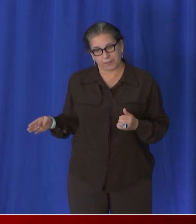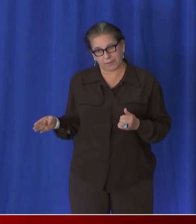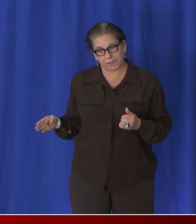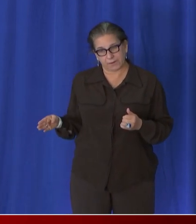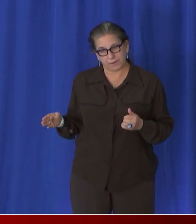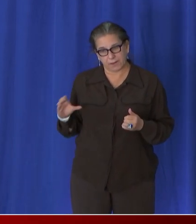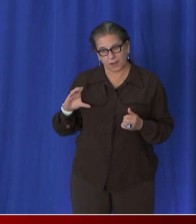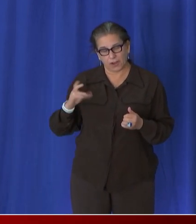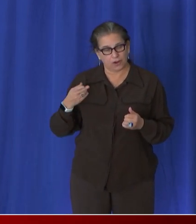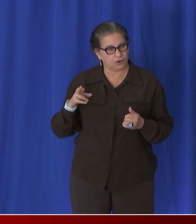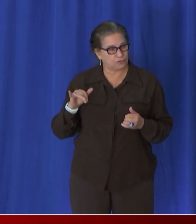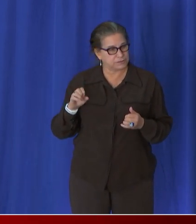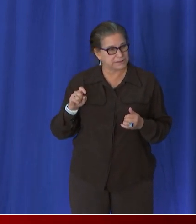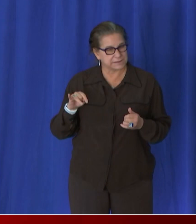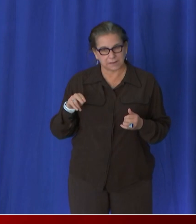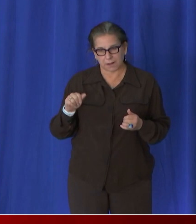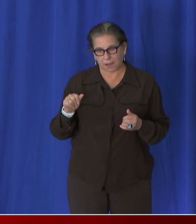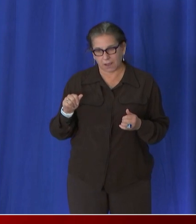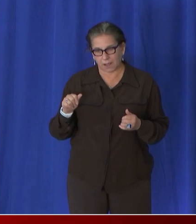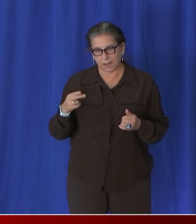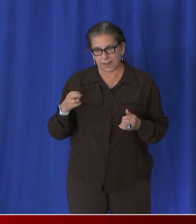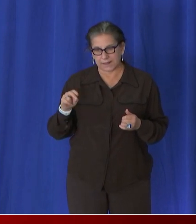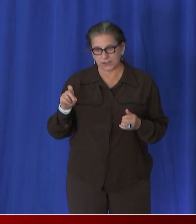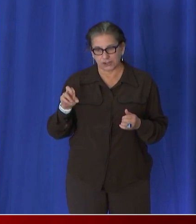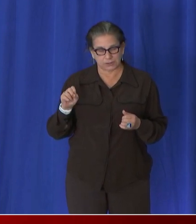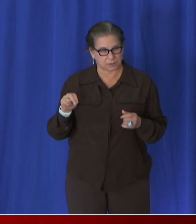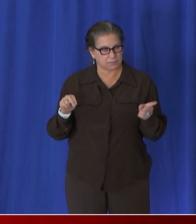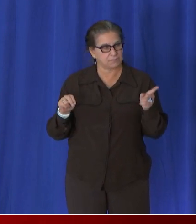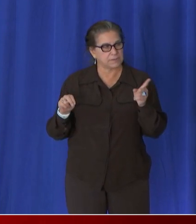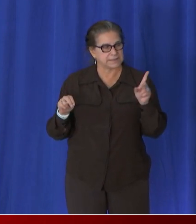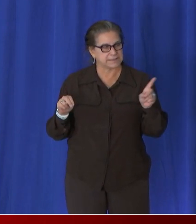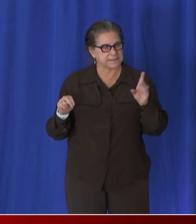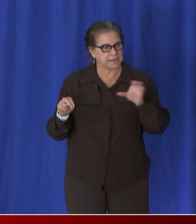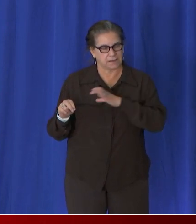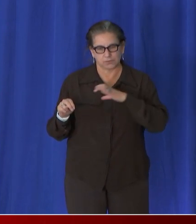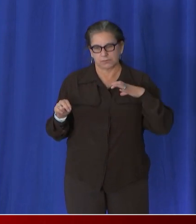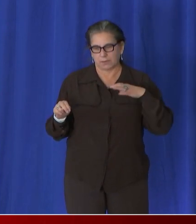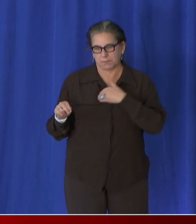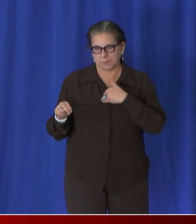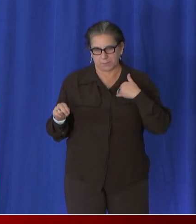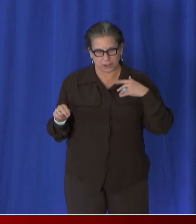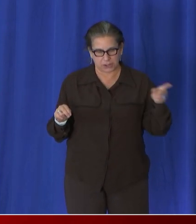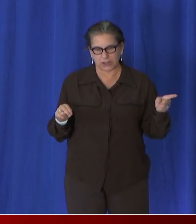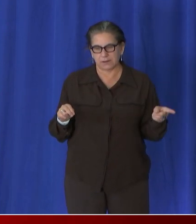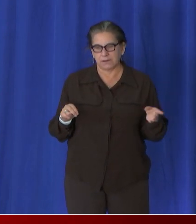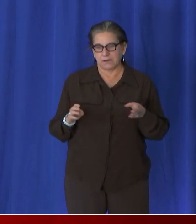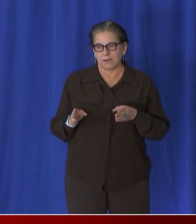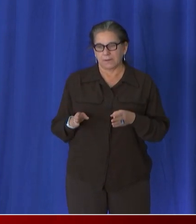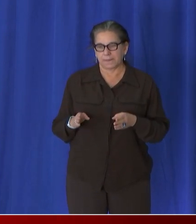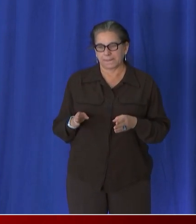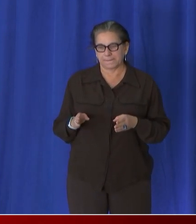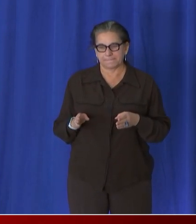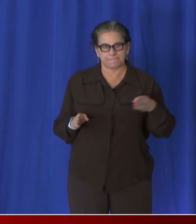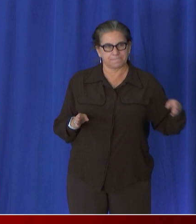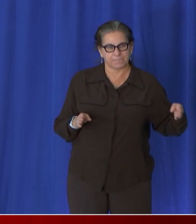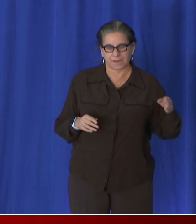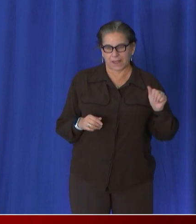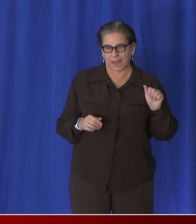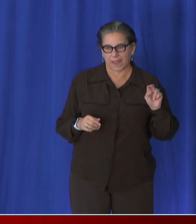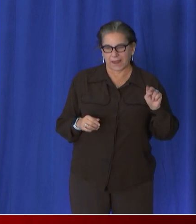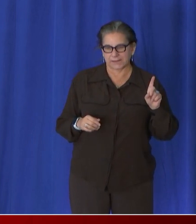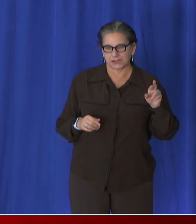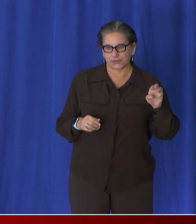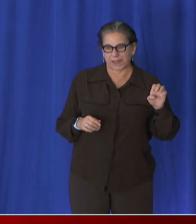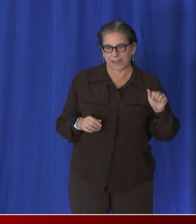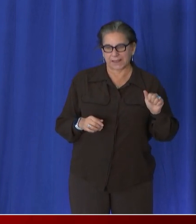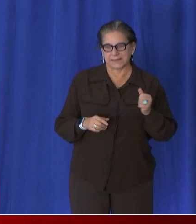Christina Henderson from the Council of the District of Columbia, as well as the city administrator, Kevin Donahue, deputy director